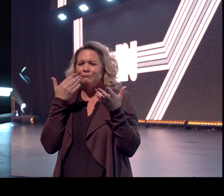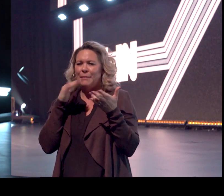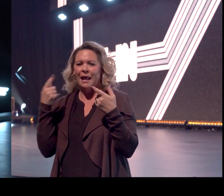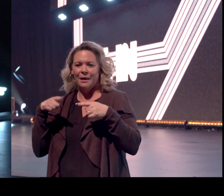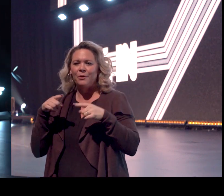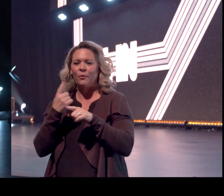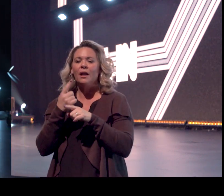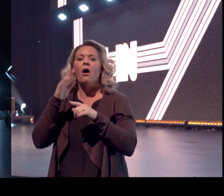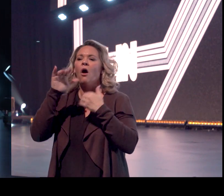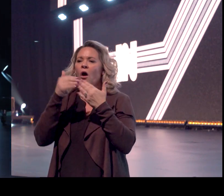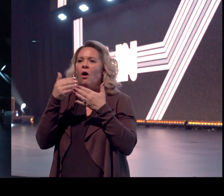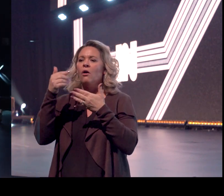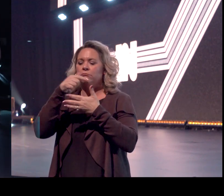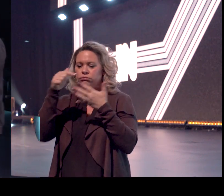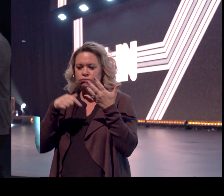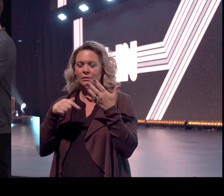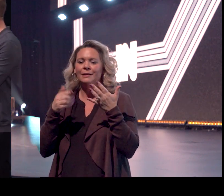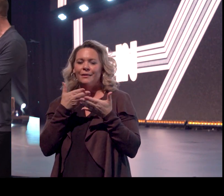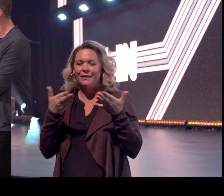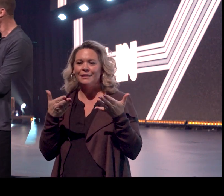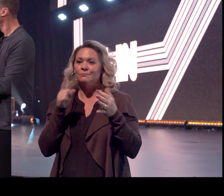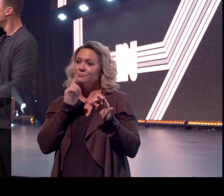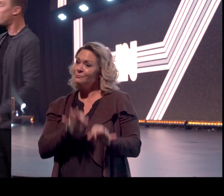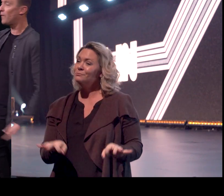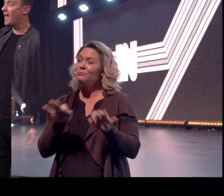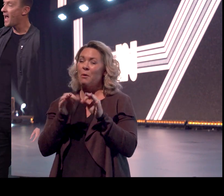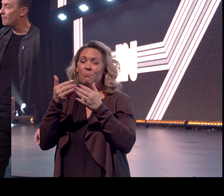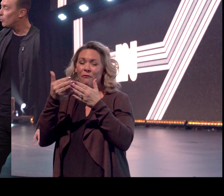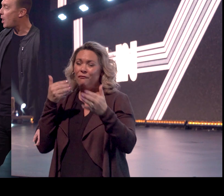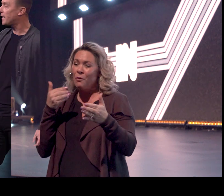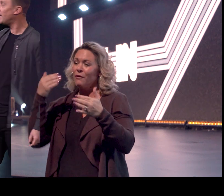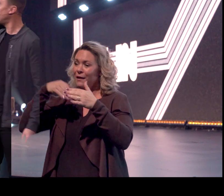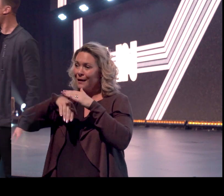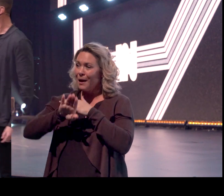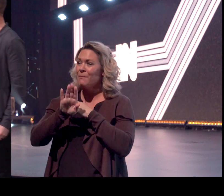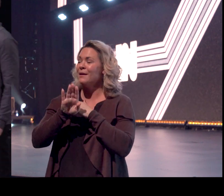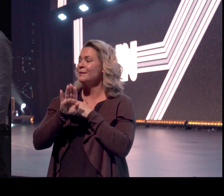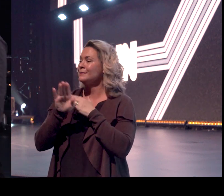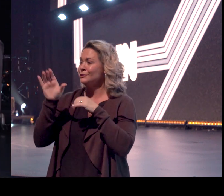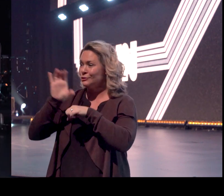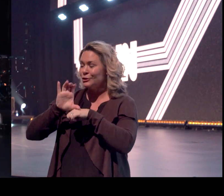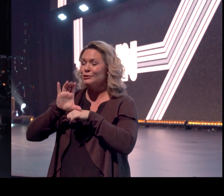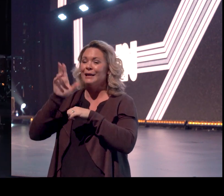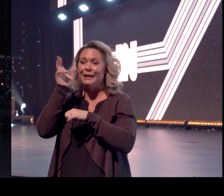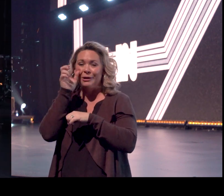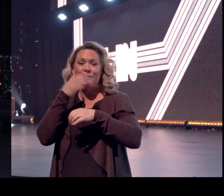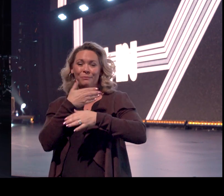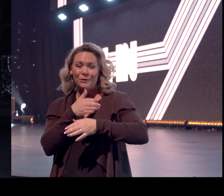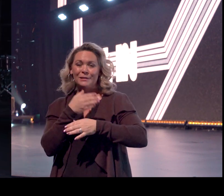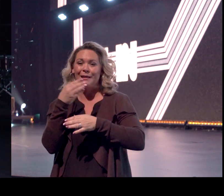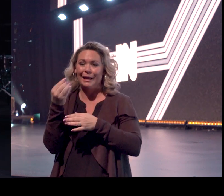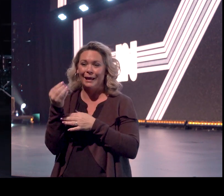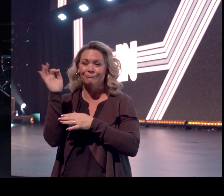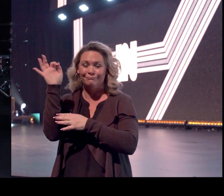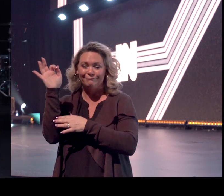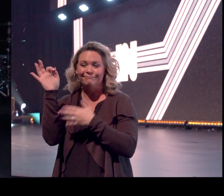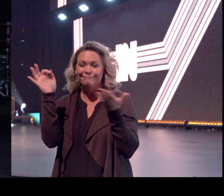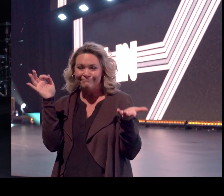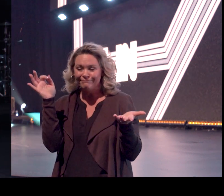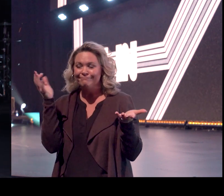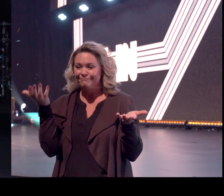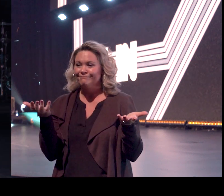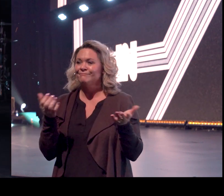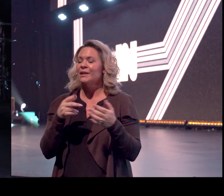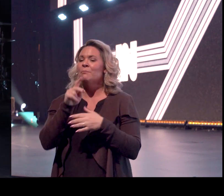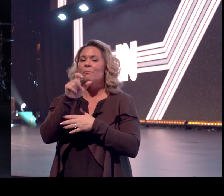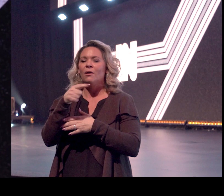league going on around here. All those things matter before they ever walk in and ever hear music or a message or the things that we think are